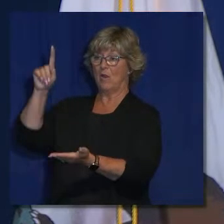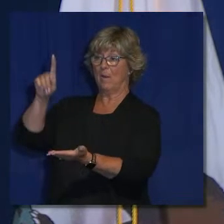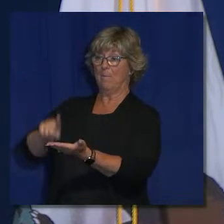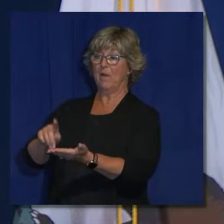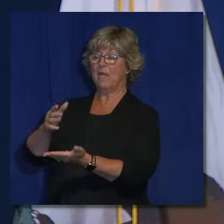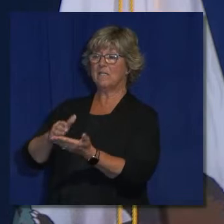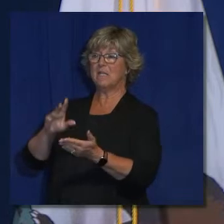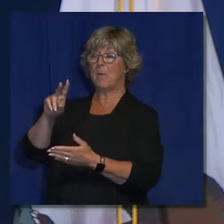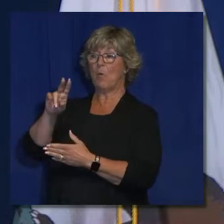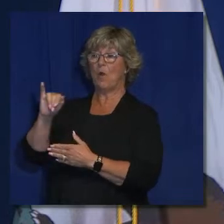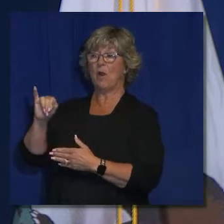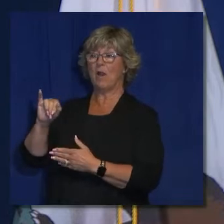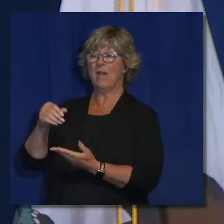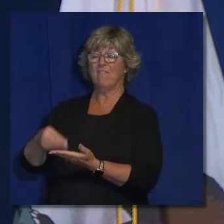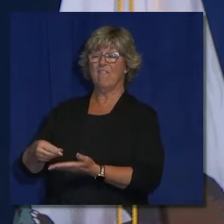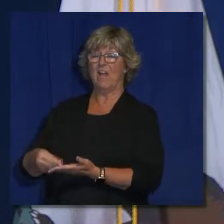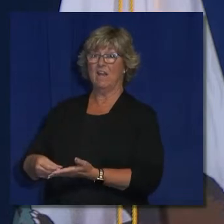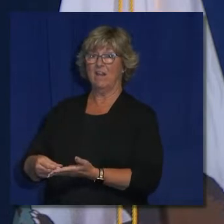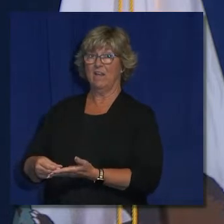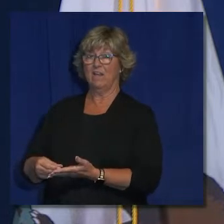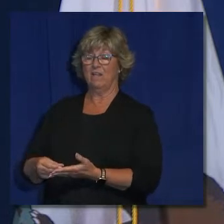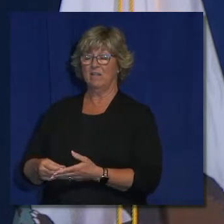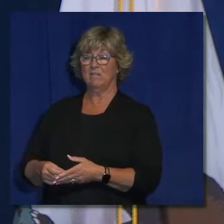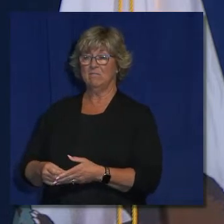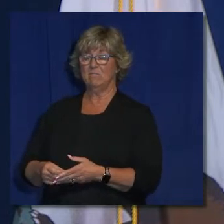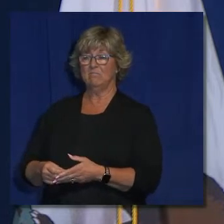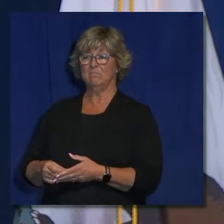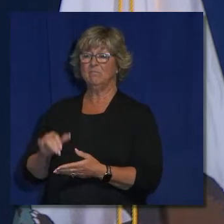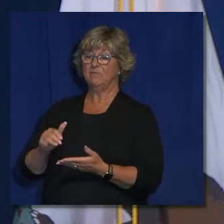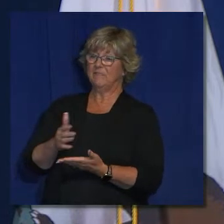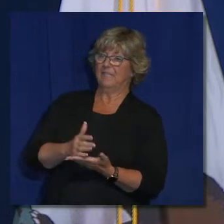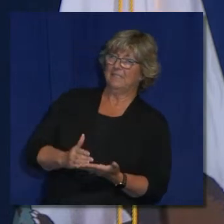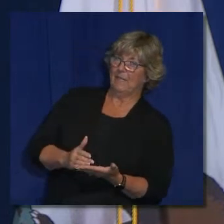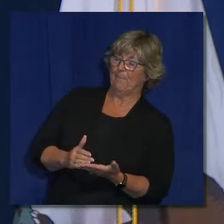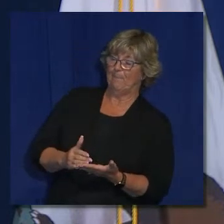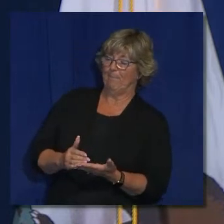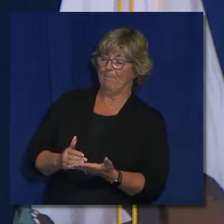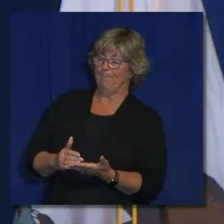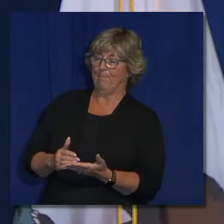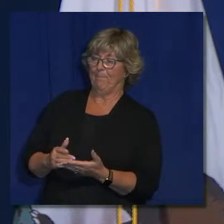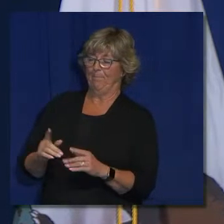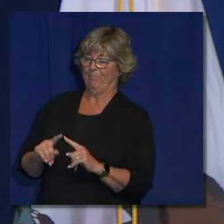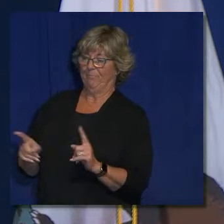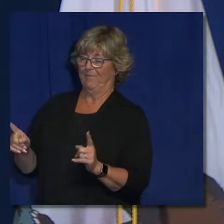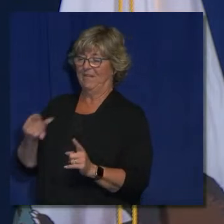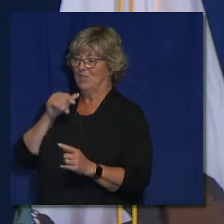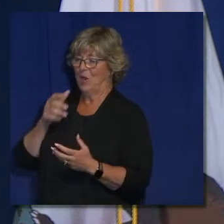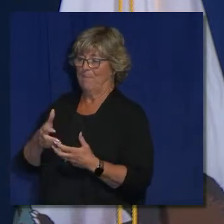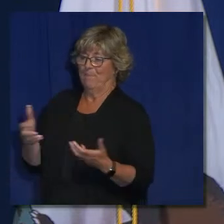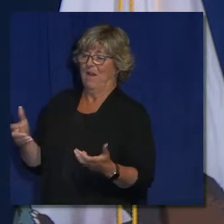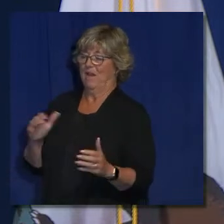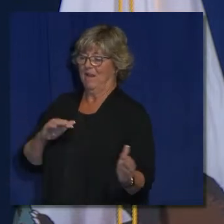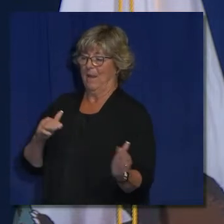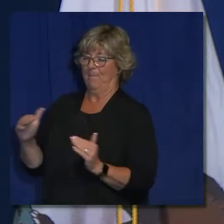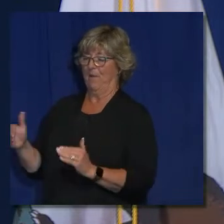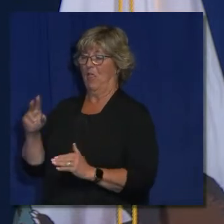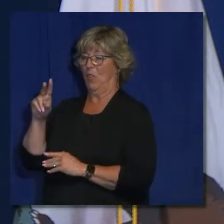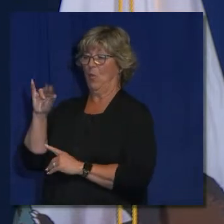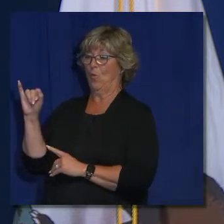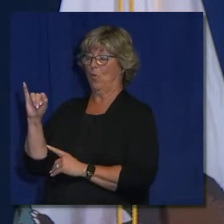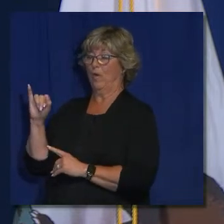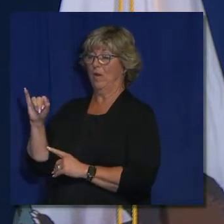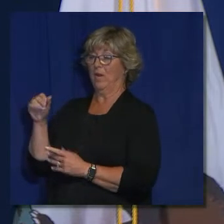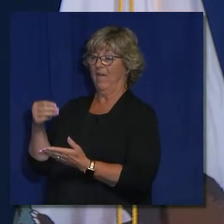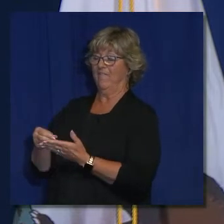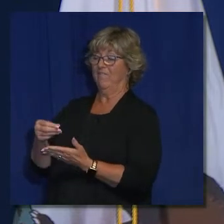the UI fund. That's some, but it's it's not much in comparison to the